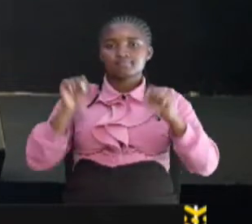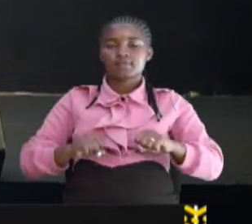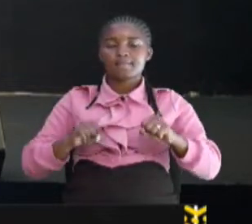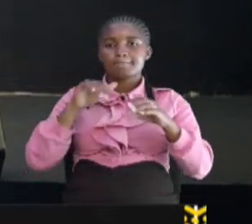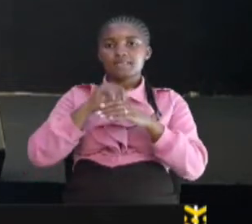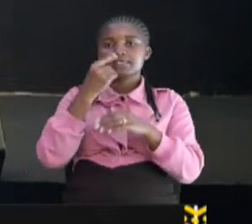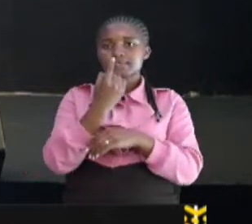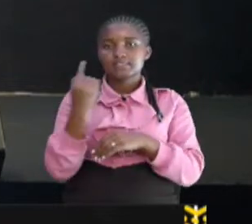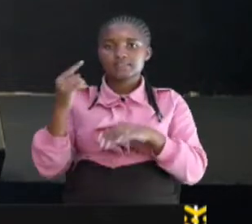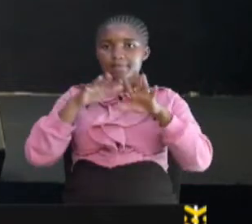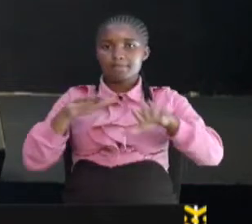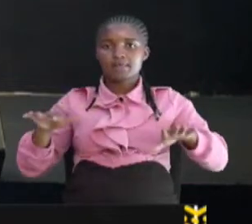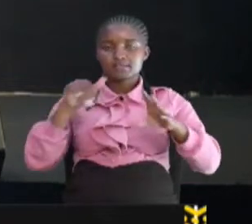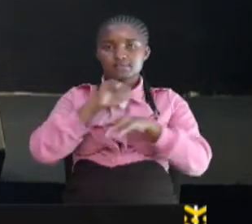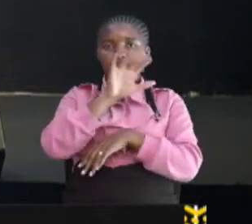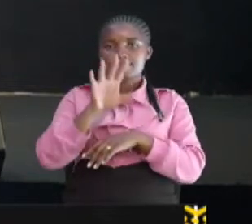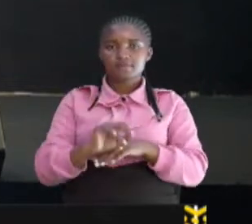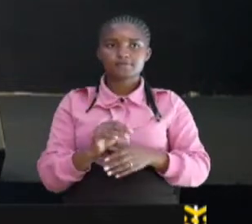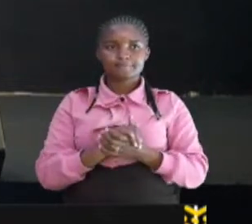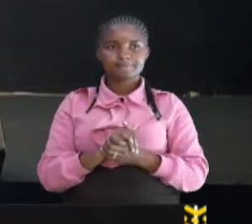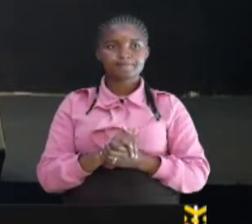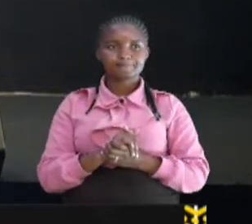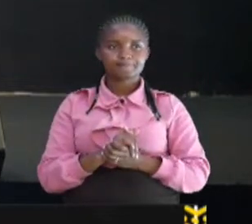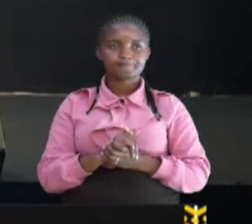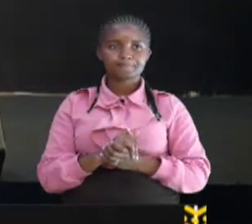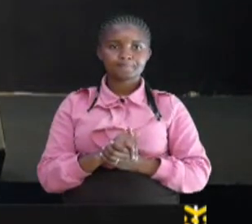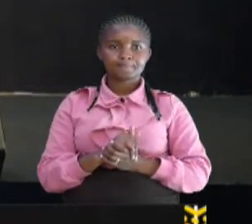across sub-Saharan Africa. All right.